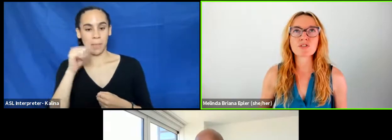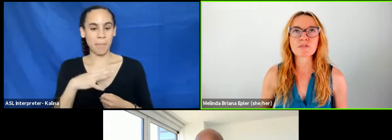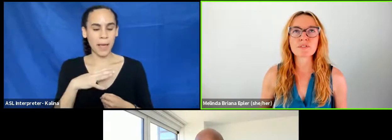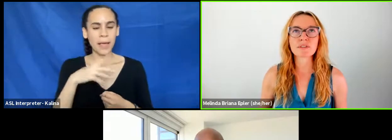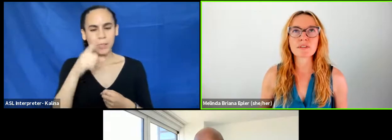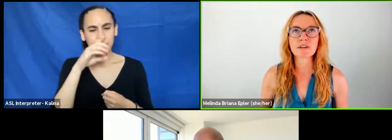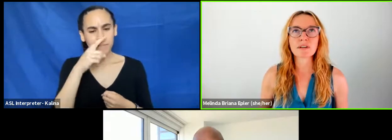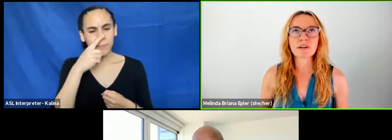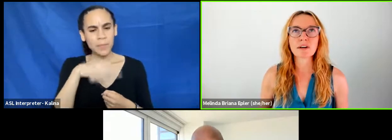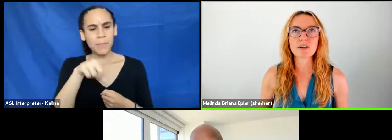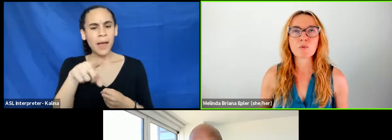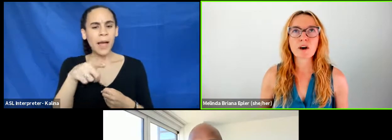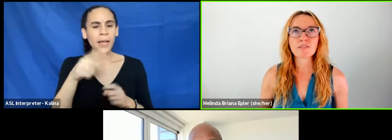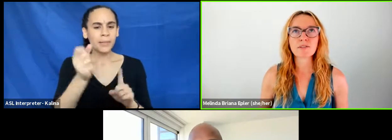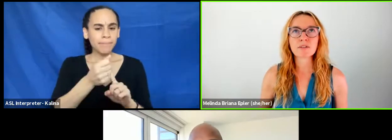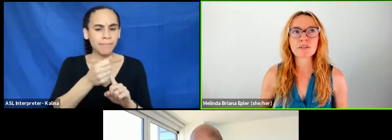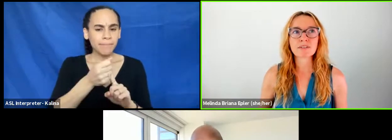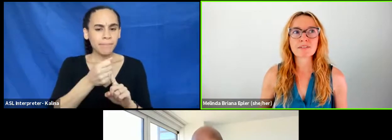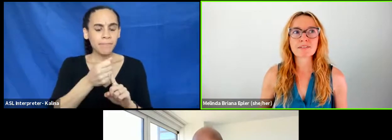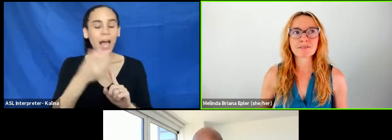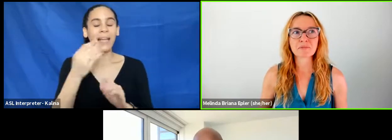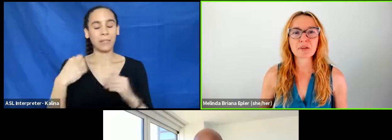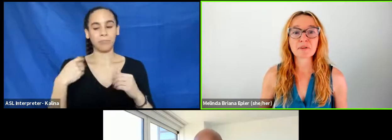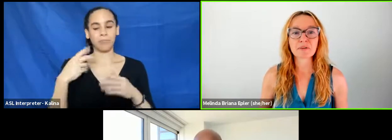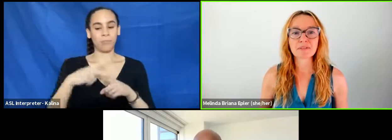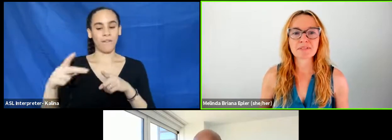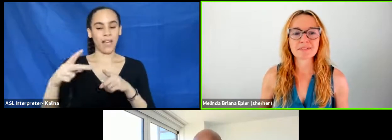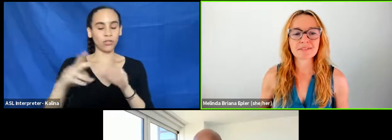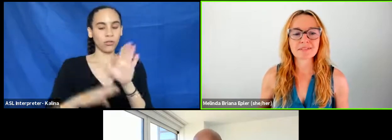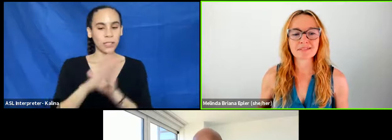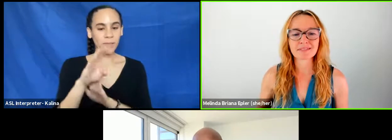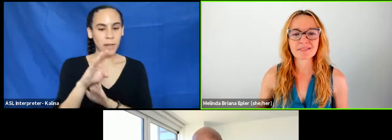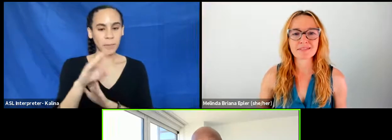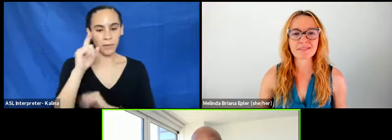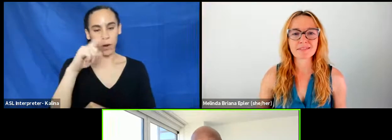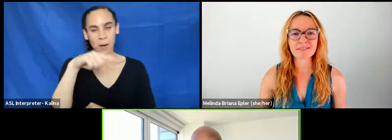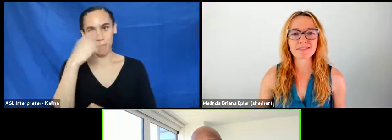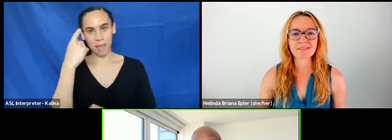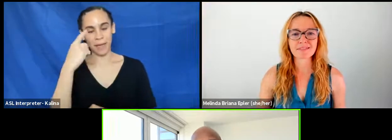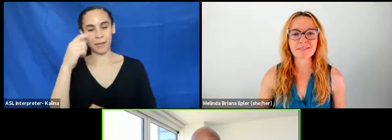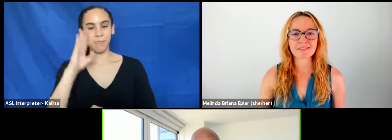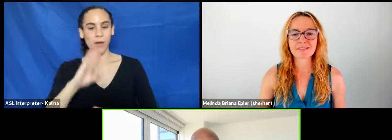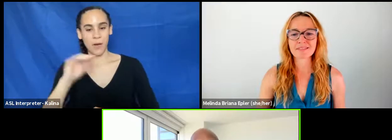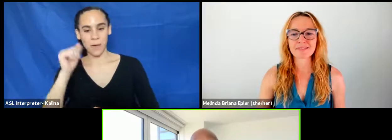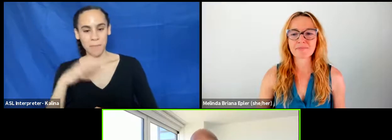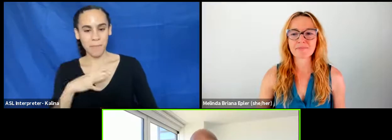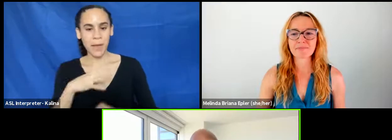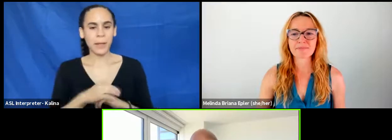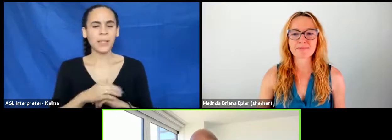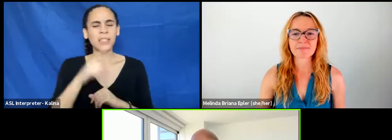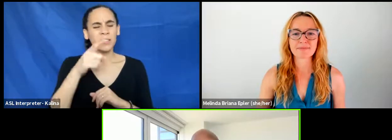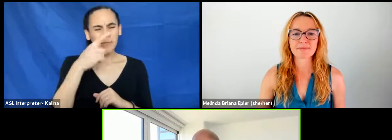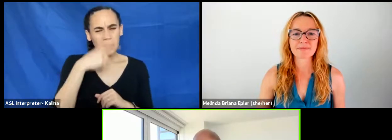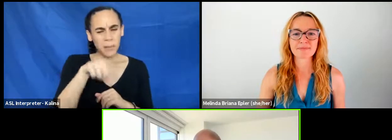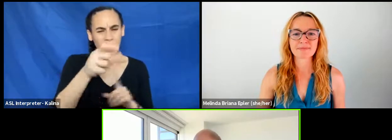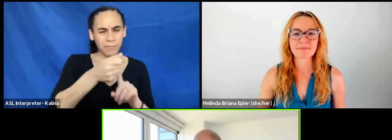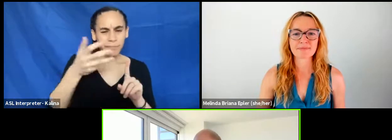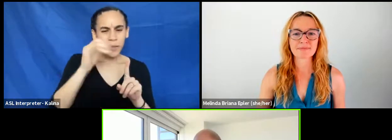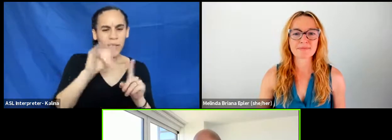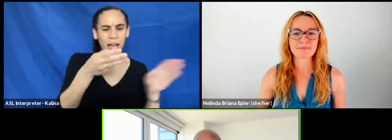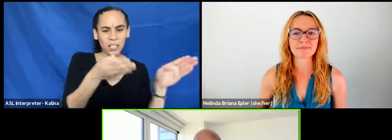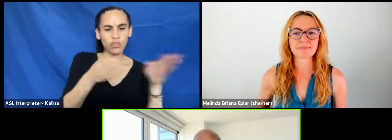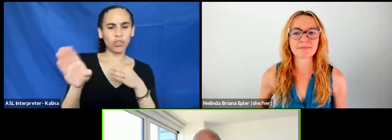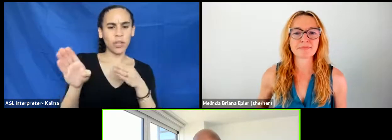that shift, and why focus on mental health? Yeah. So the shift was one,